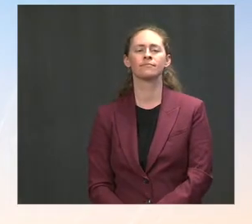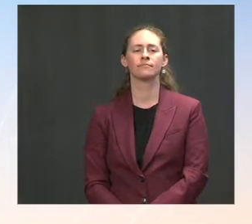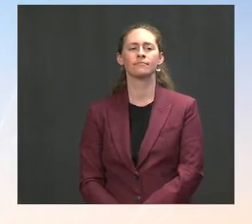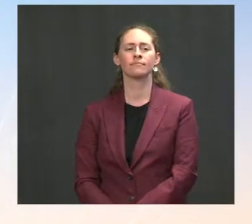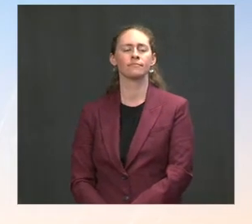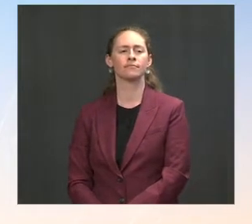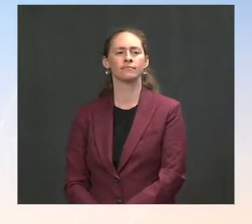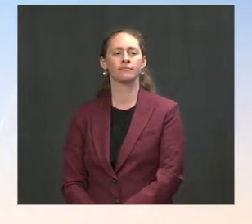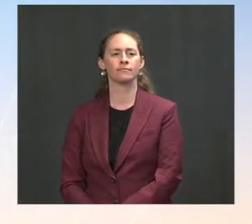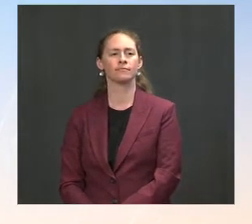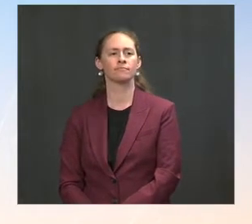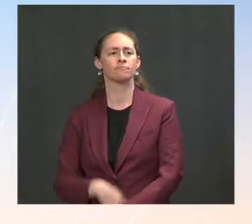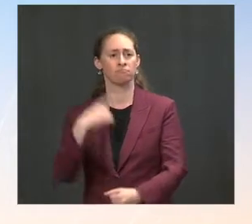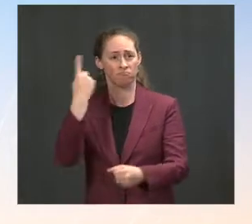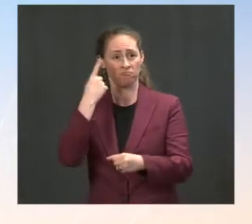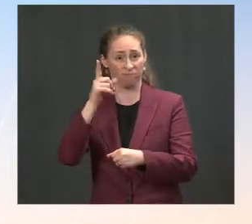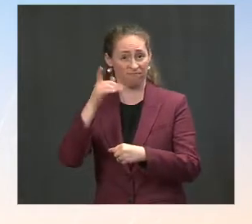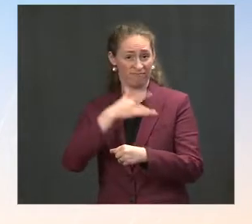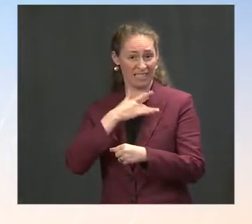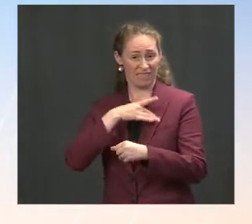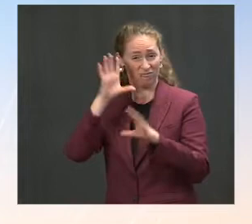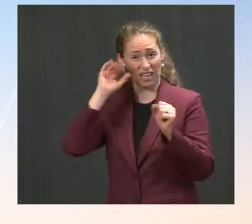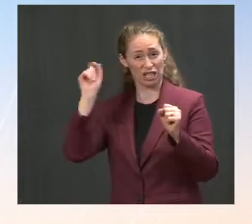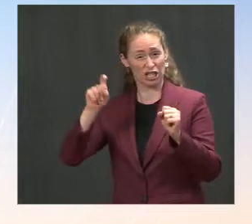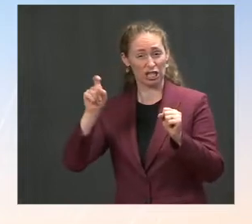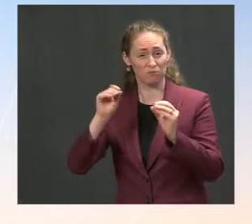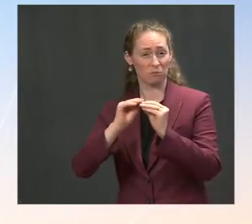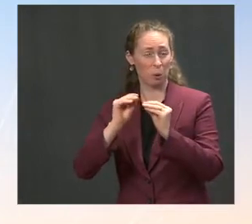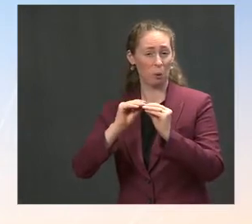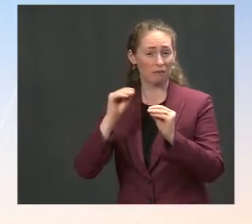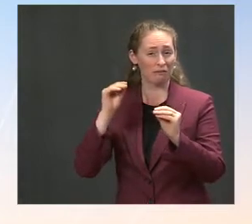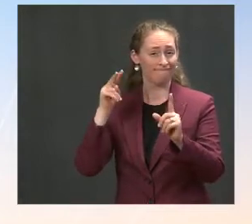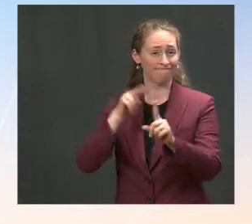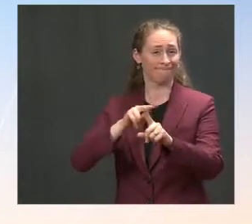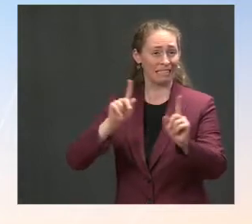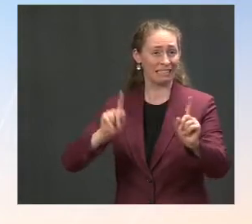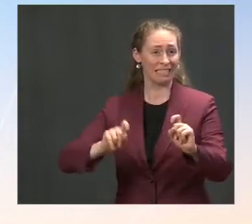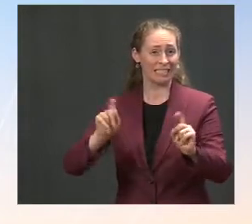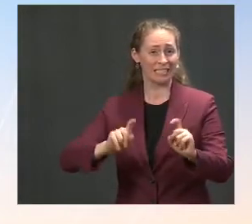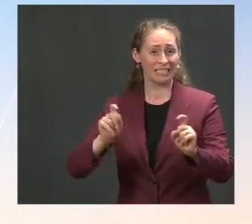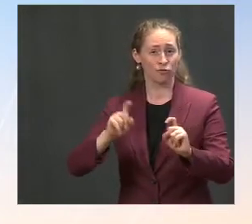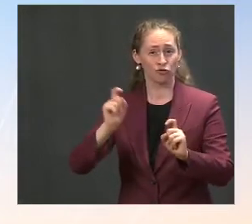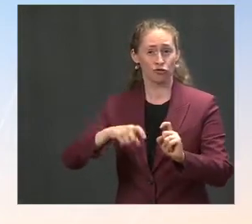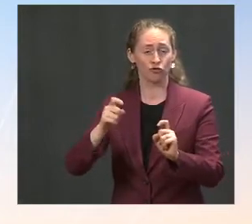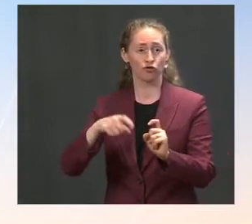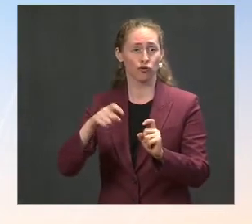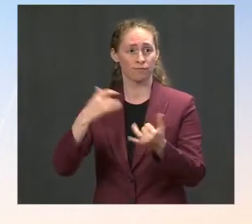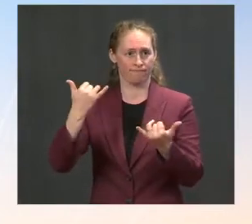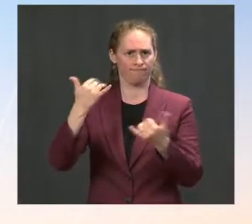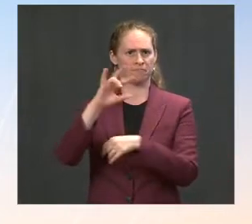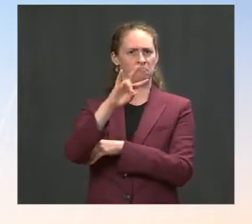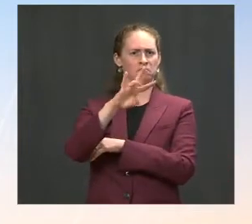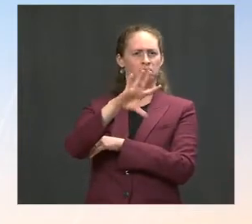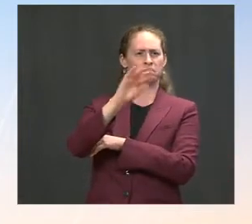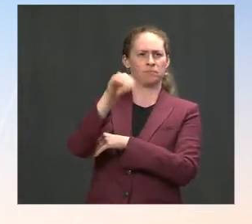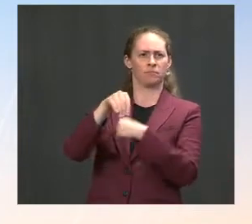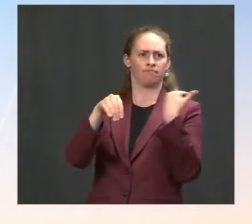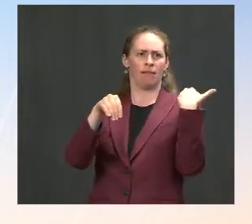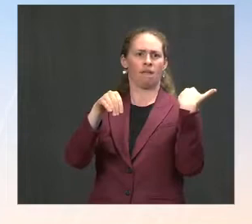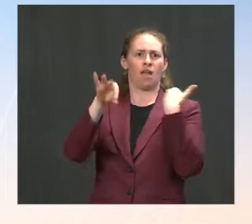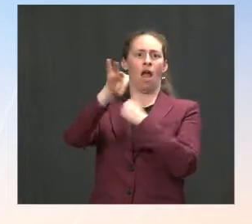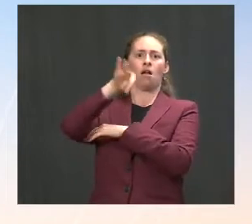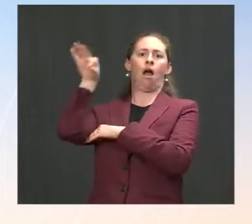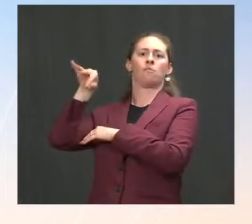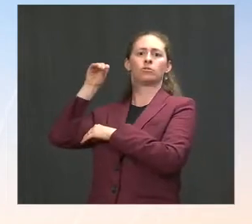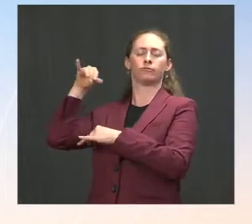more testing should be done? It's fallen some 75% or so since November. What specifically do you think should be done, or does he think